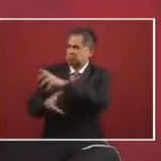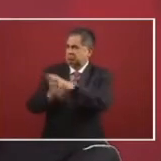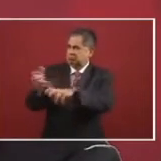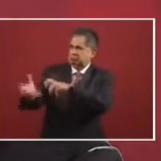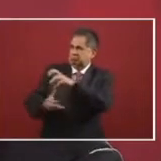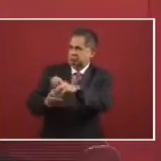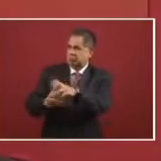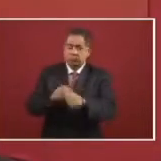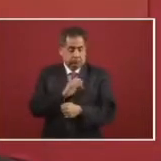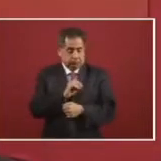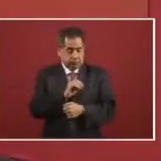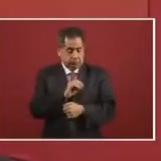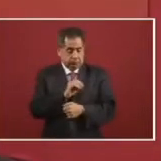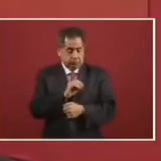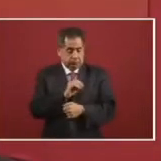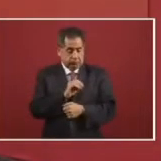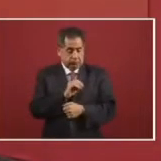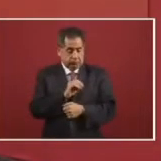these acontecimientos de esta gravedad?